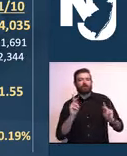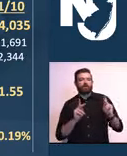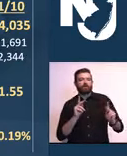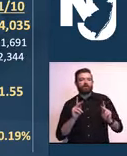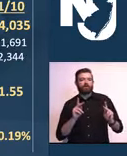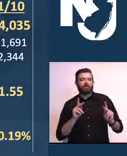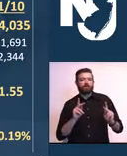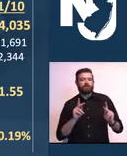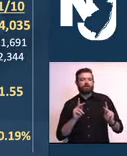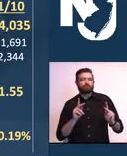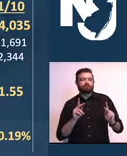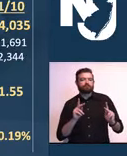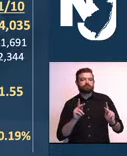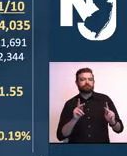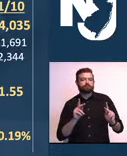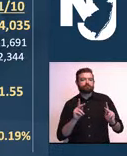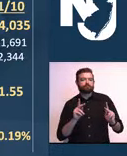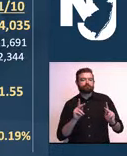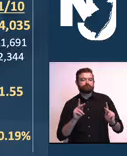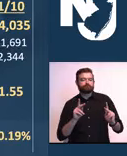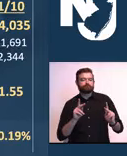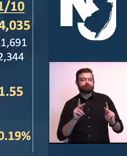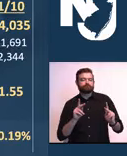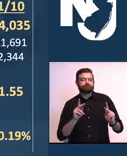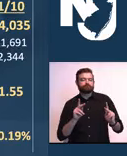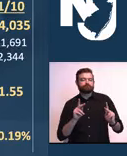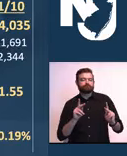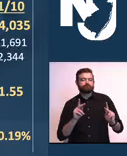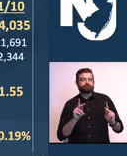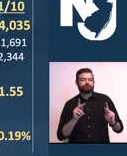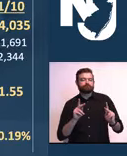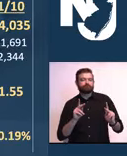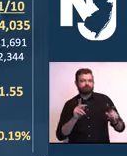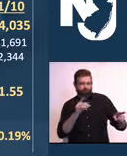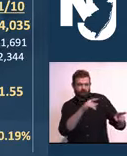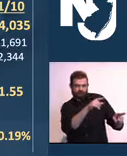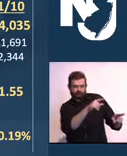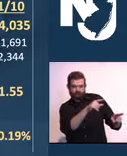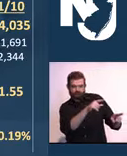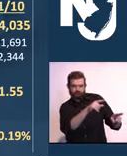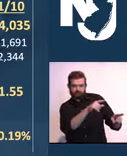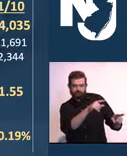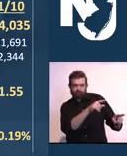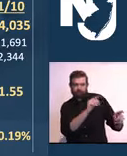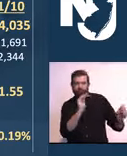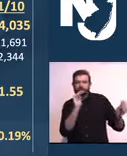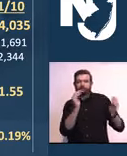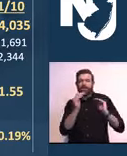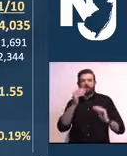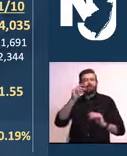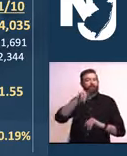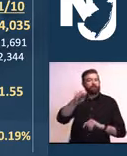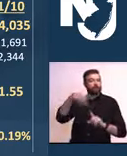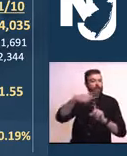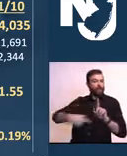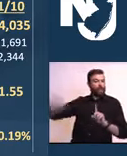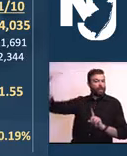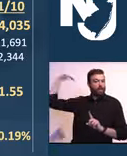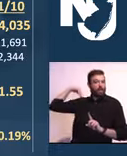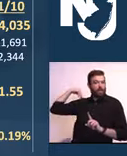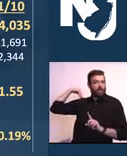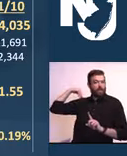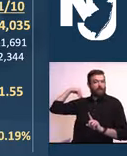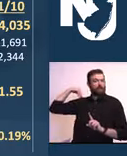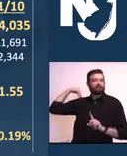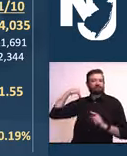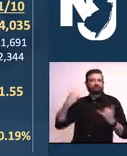at any point in the past 22 months. Again, let that sink in as we show the latest positive case